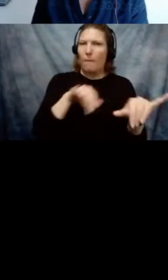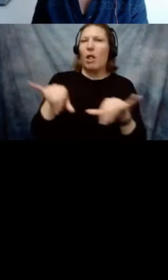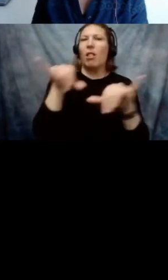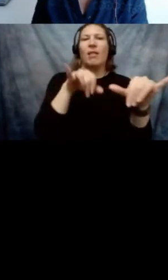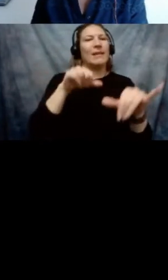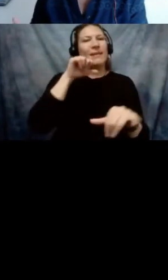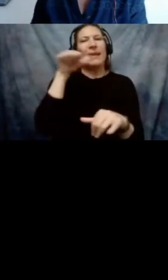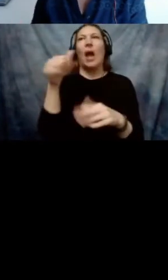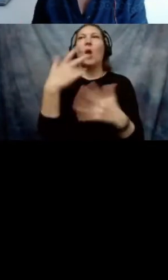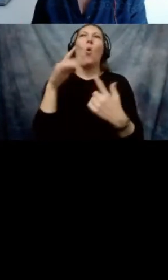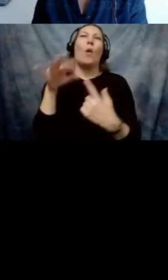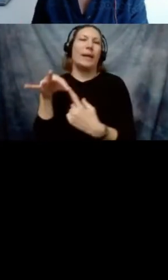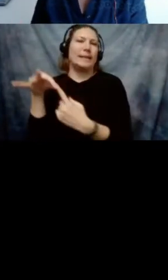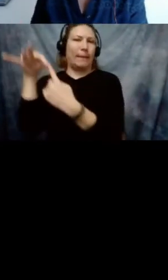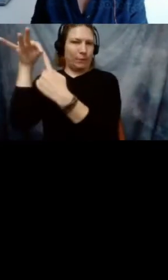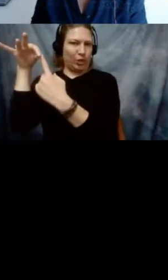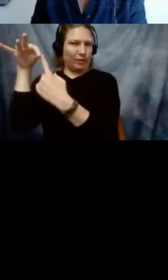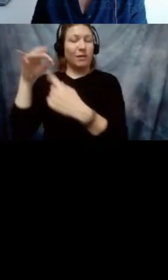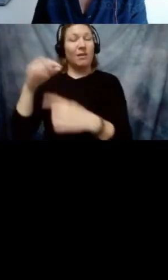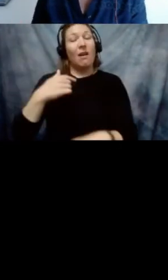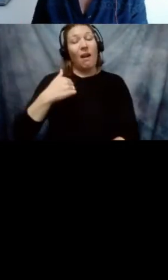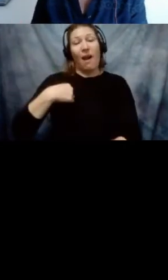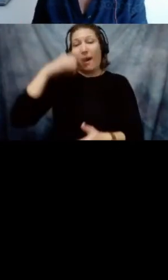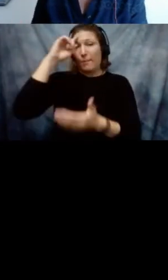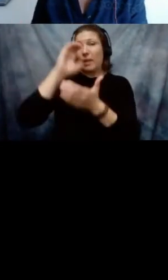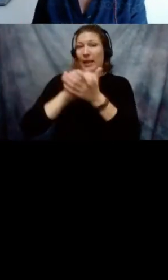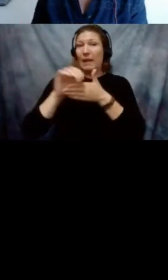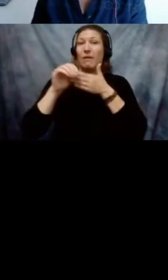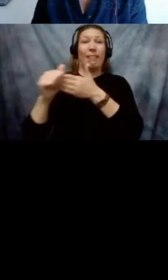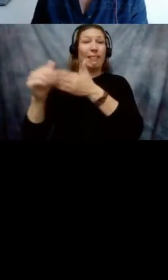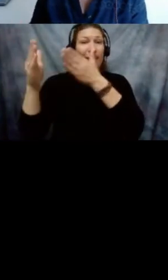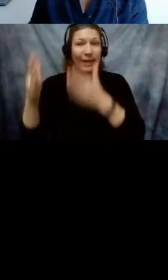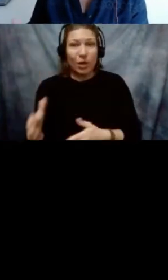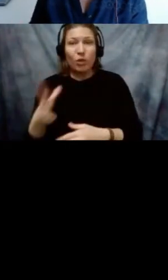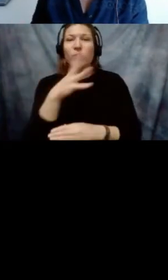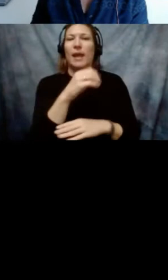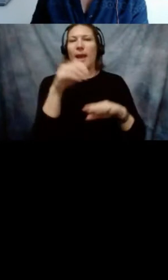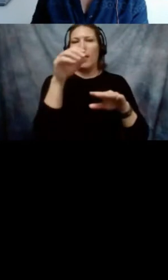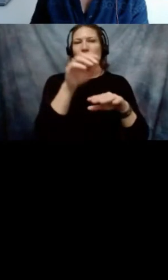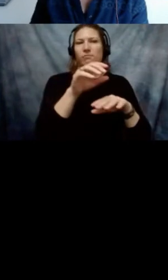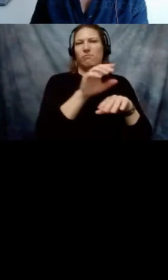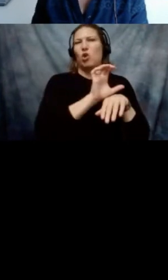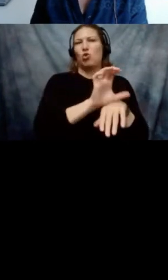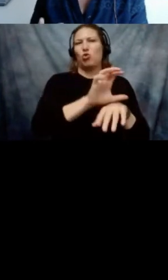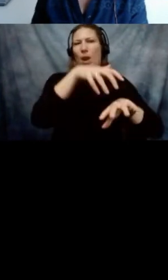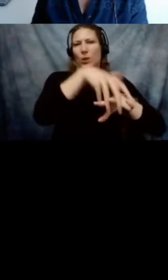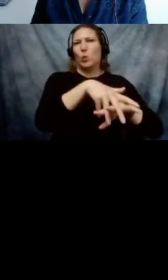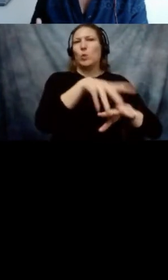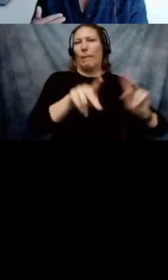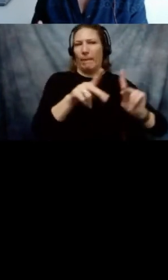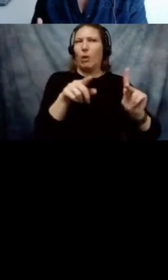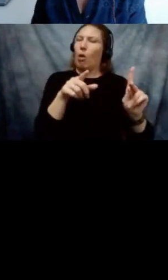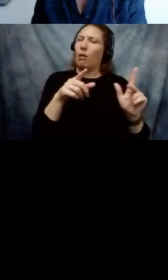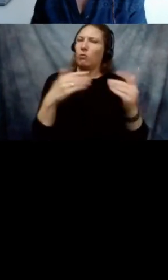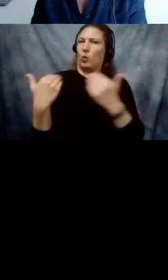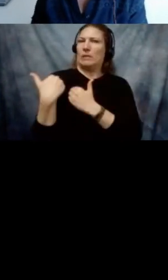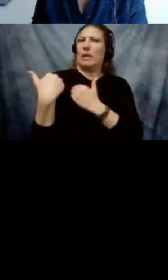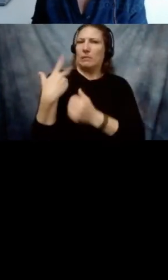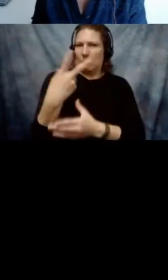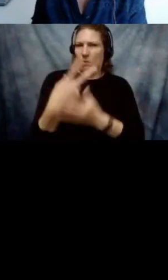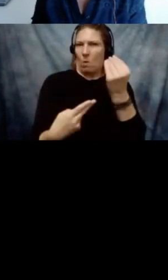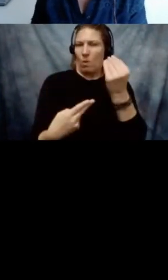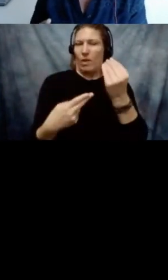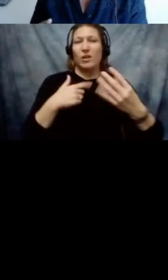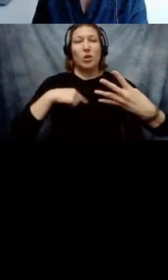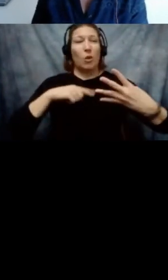grassroots level. Because if you remember nothing at all else from this presentation, I'd like you to take away this famous quote